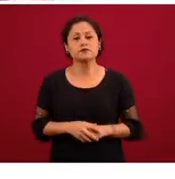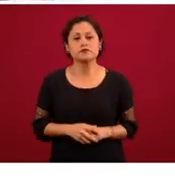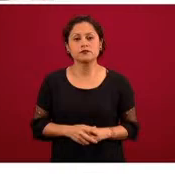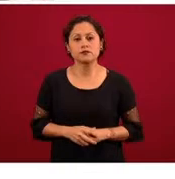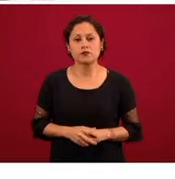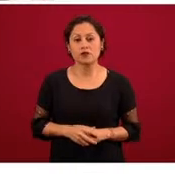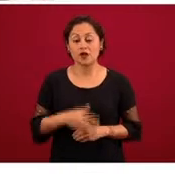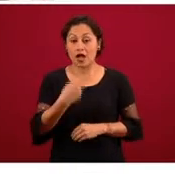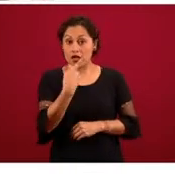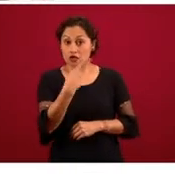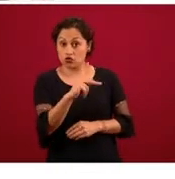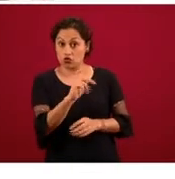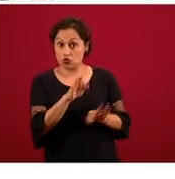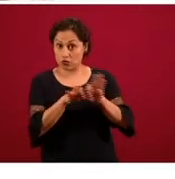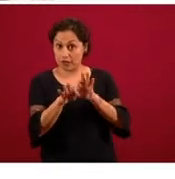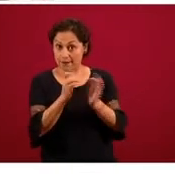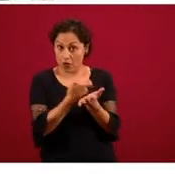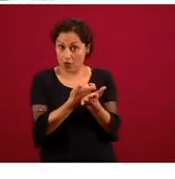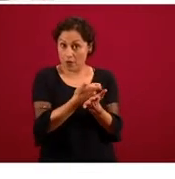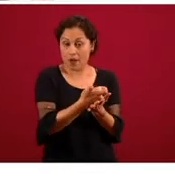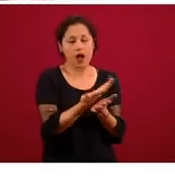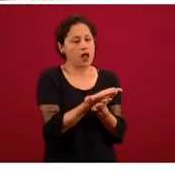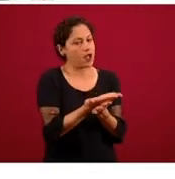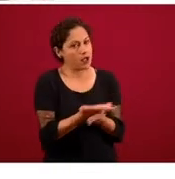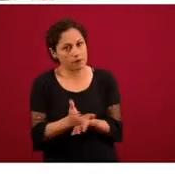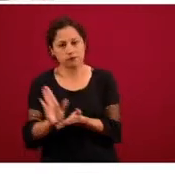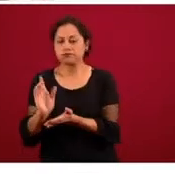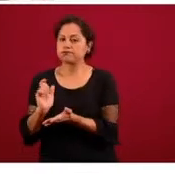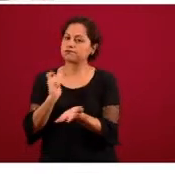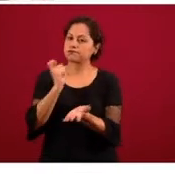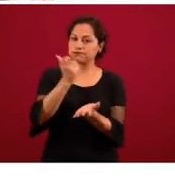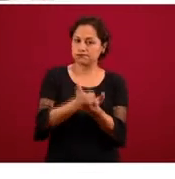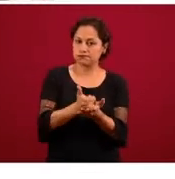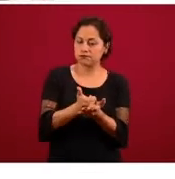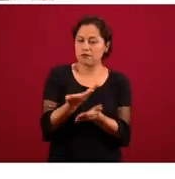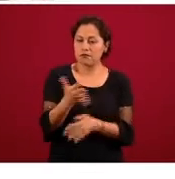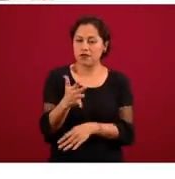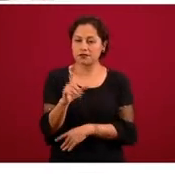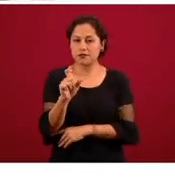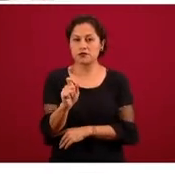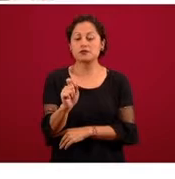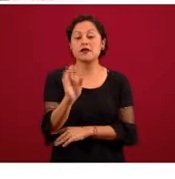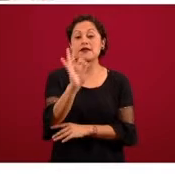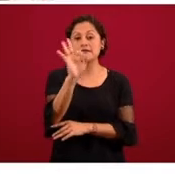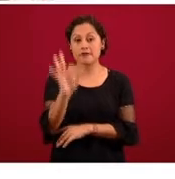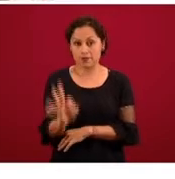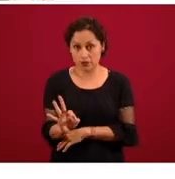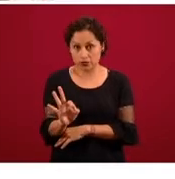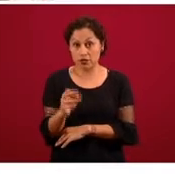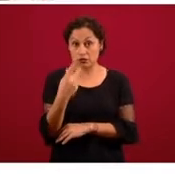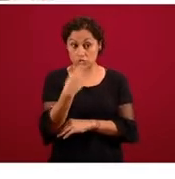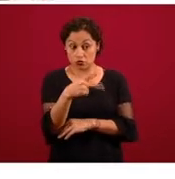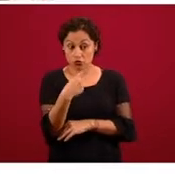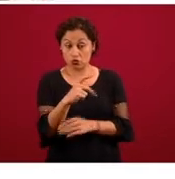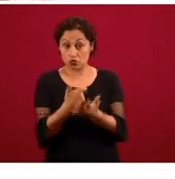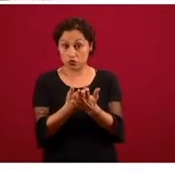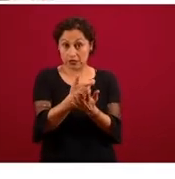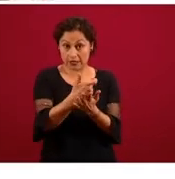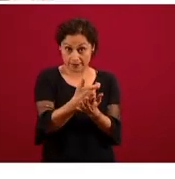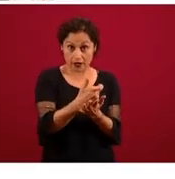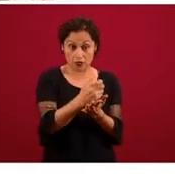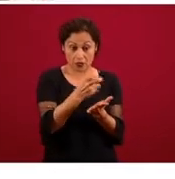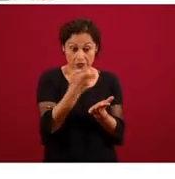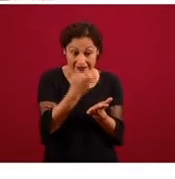is above and beyond their salary. They're going to be getting this, it's going to be 20% of their salary. Now, there